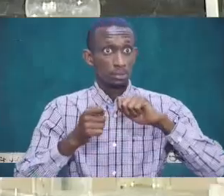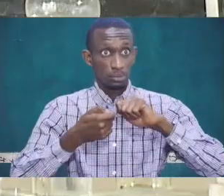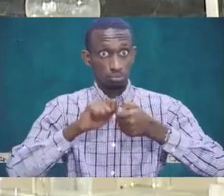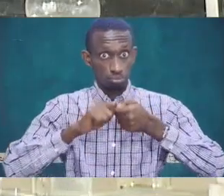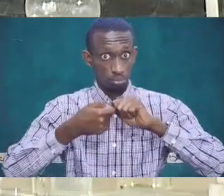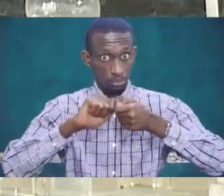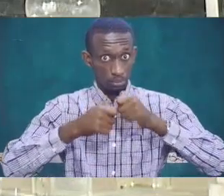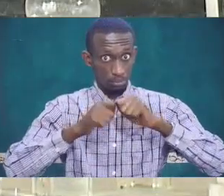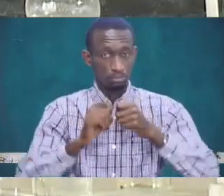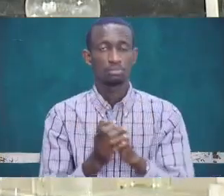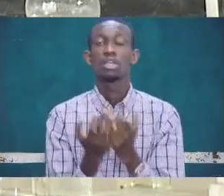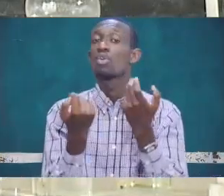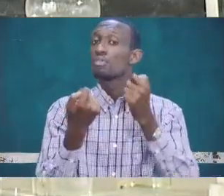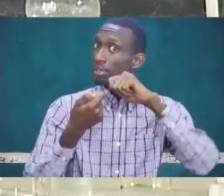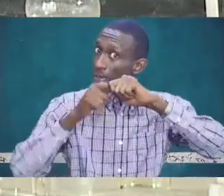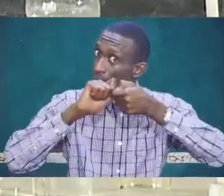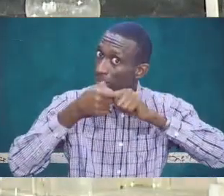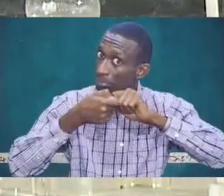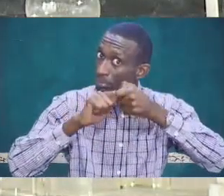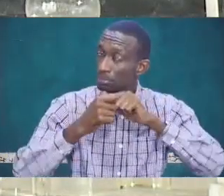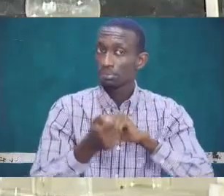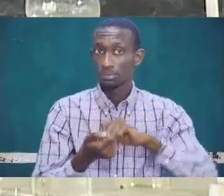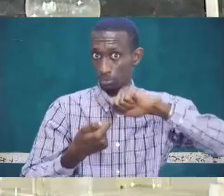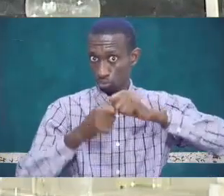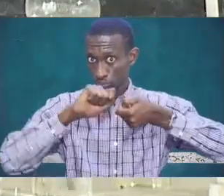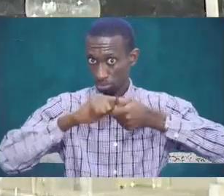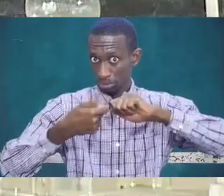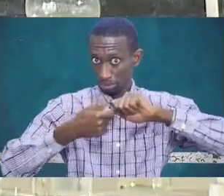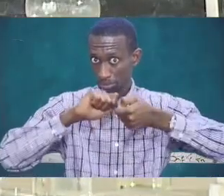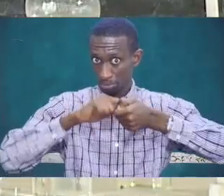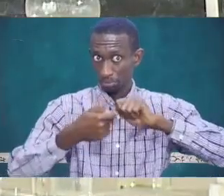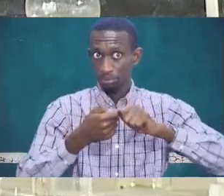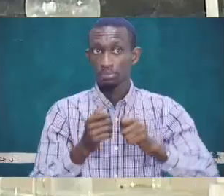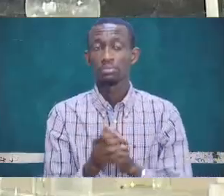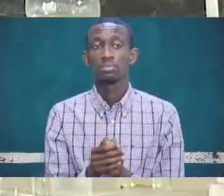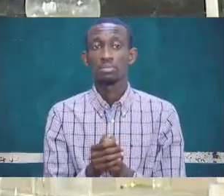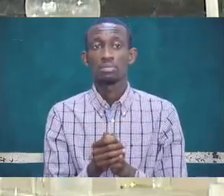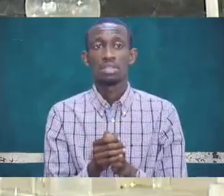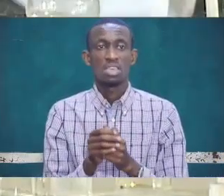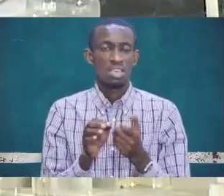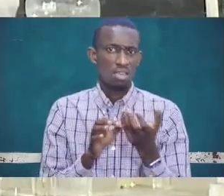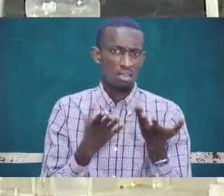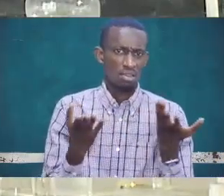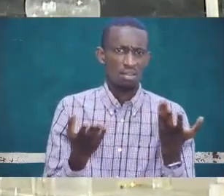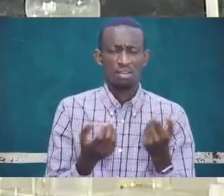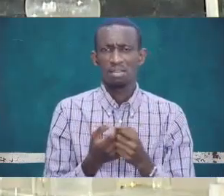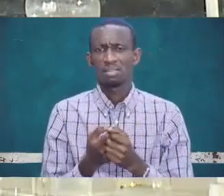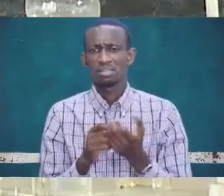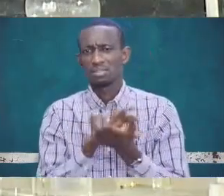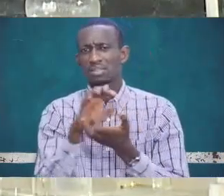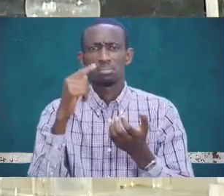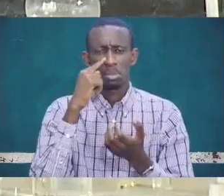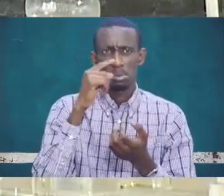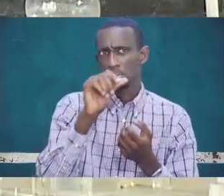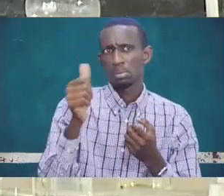and this metal attracts the magnet. It is mixed with any other substance.